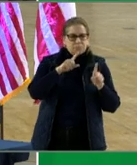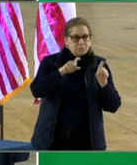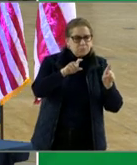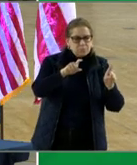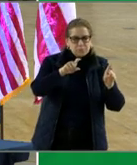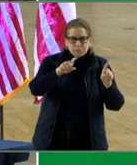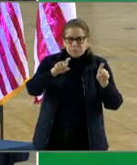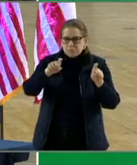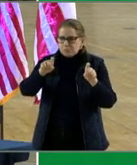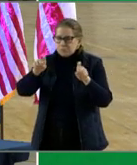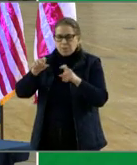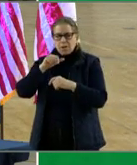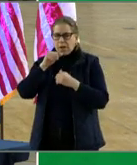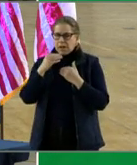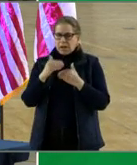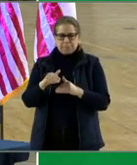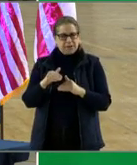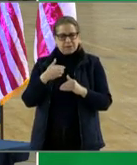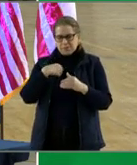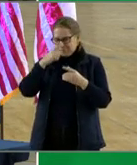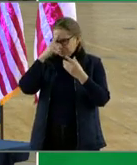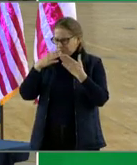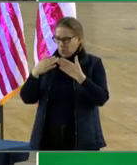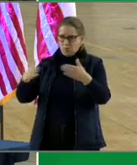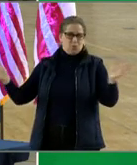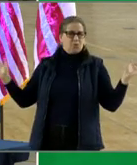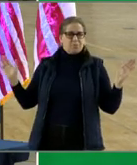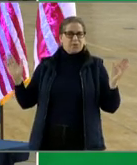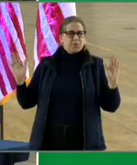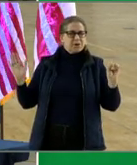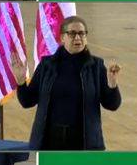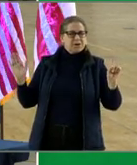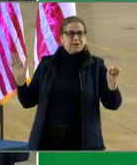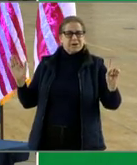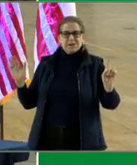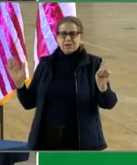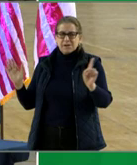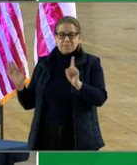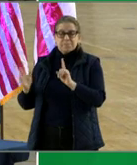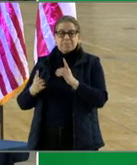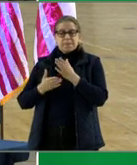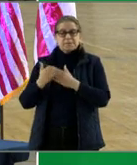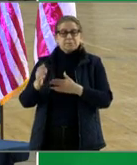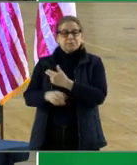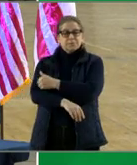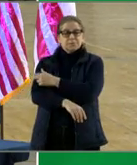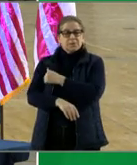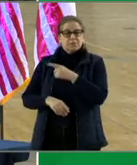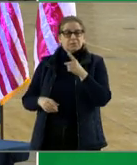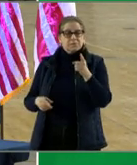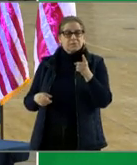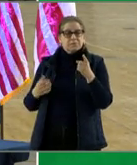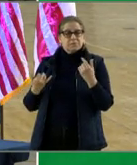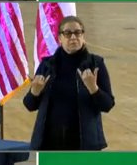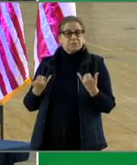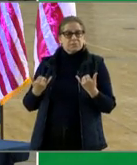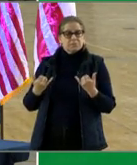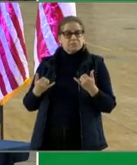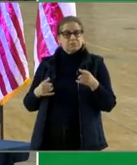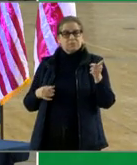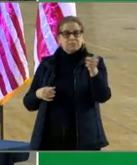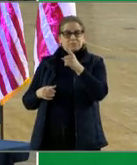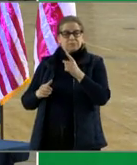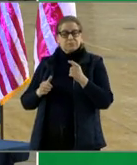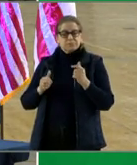all different types of mechanisms. And some of the hospitals are choosing to use some of those mechanisms on their own. So as we